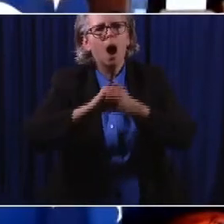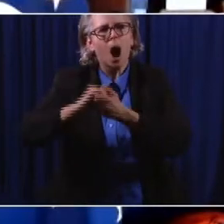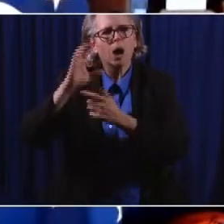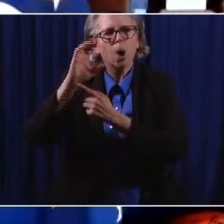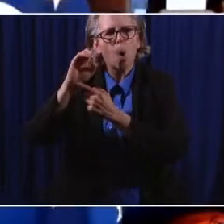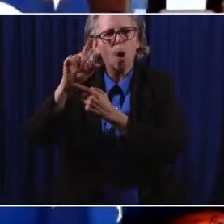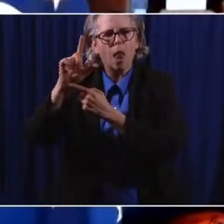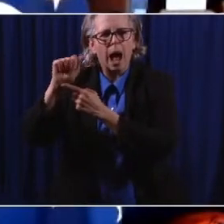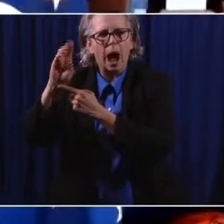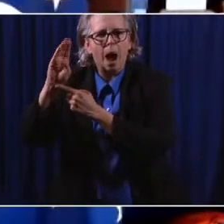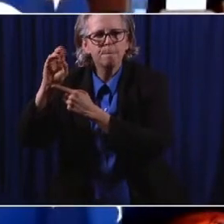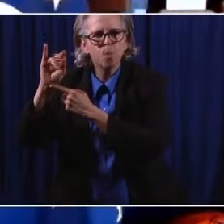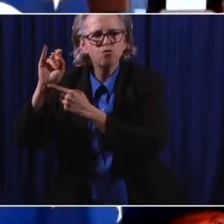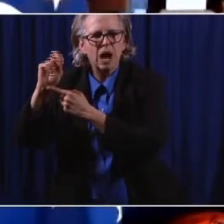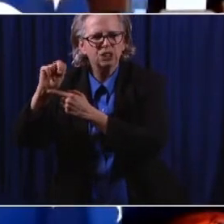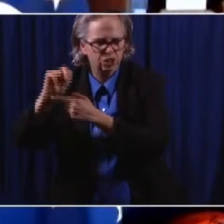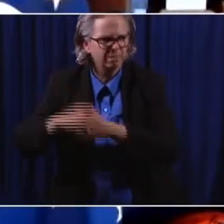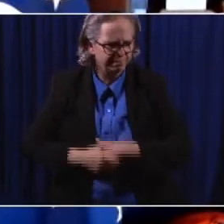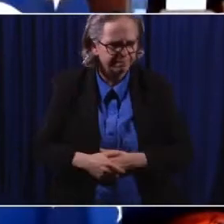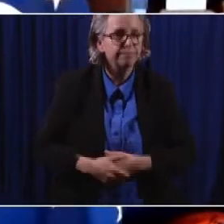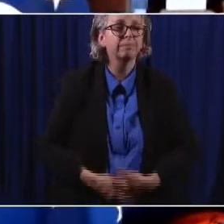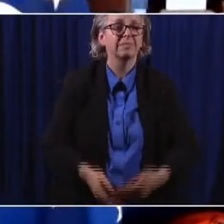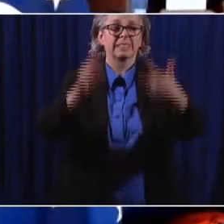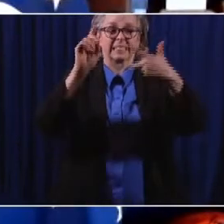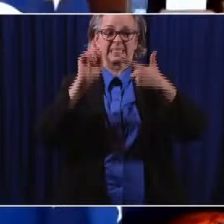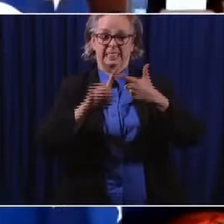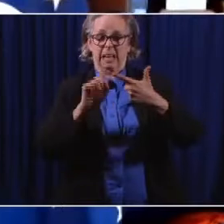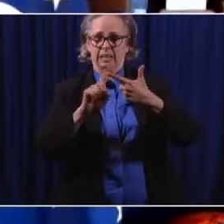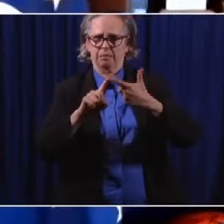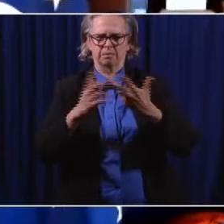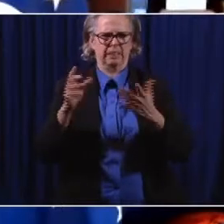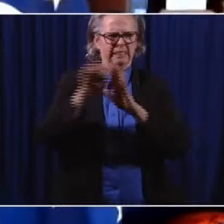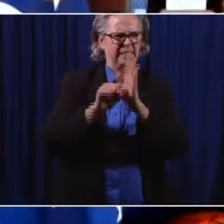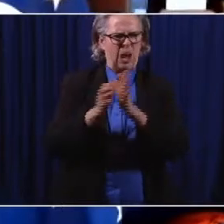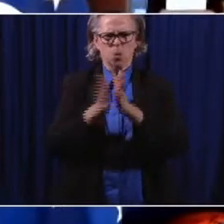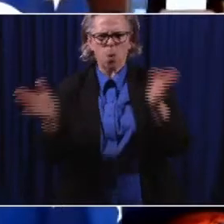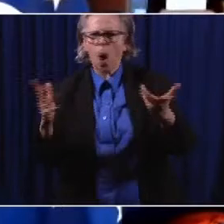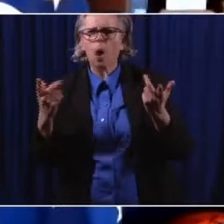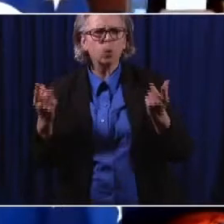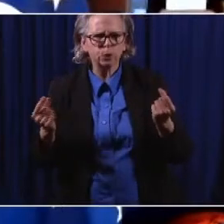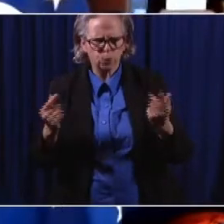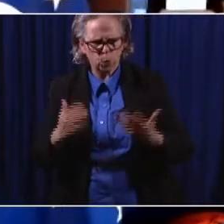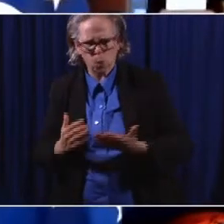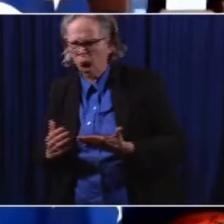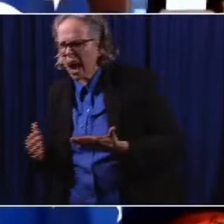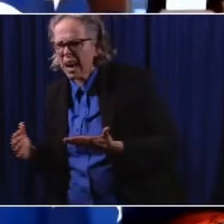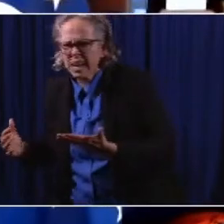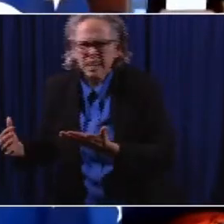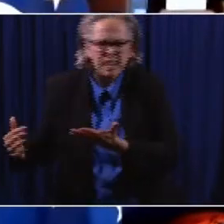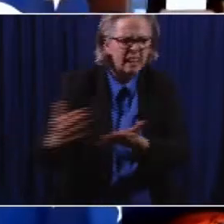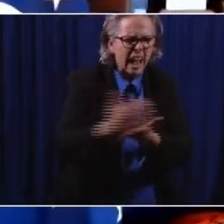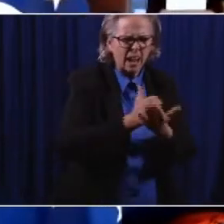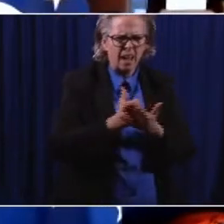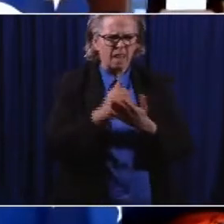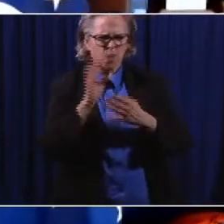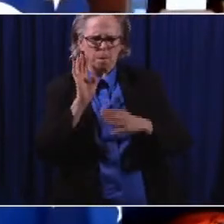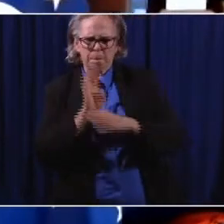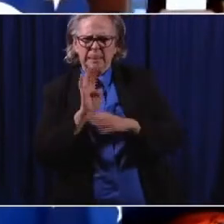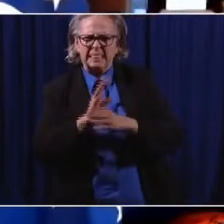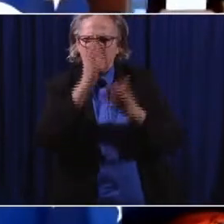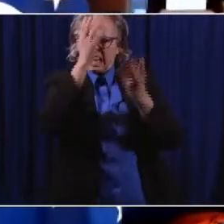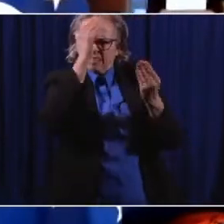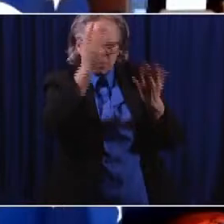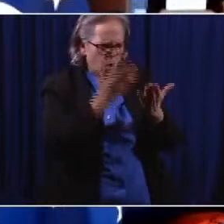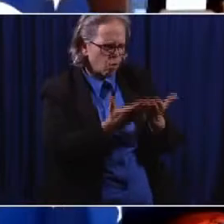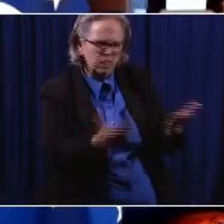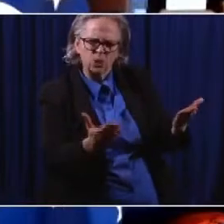second component of this, gather statewide collection of institutional entrepreneurial resources. A lot of things out there for